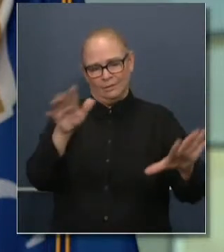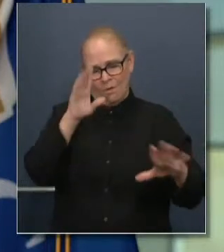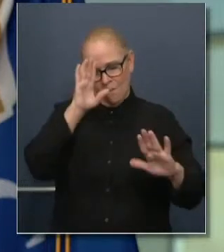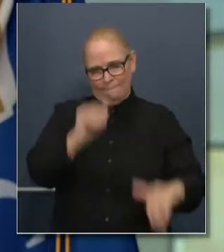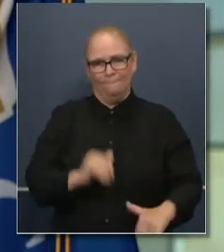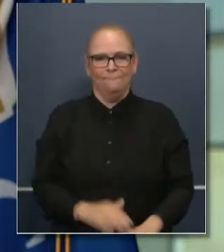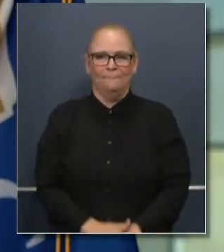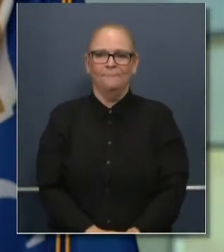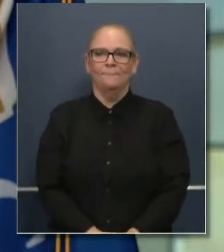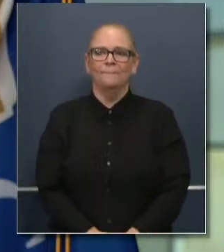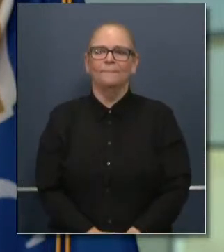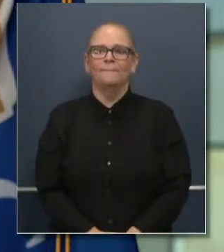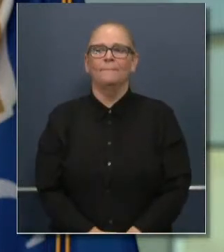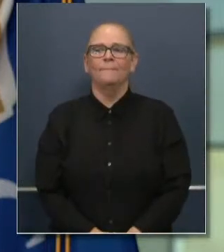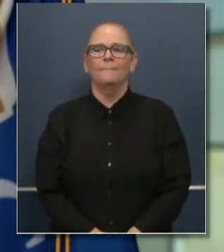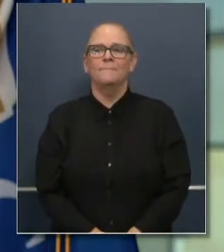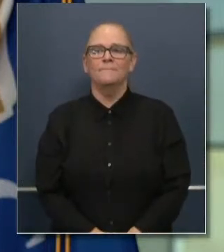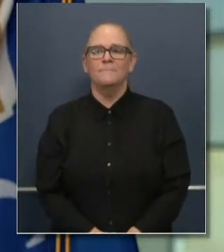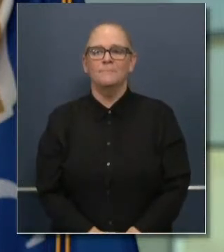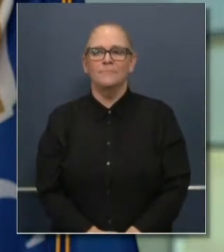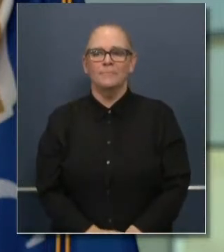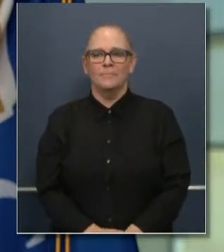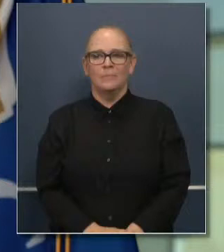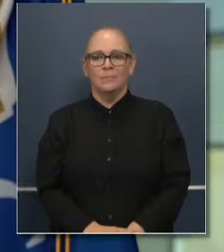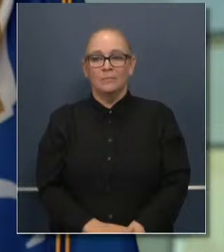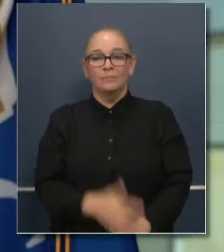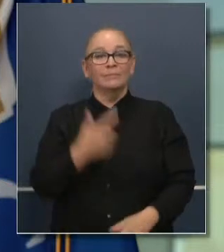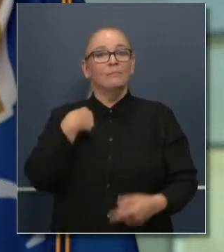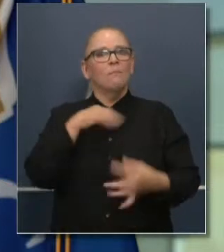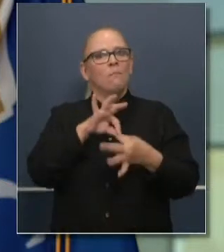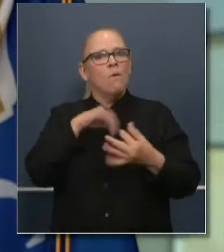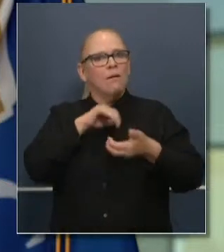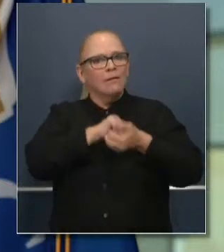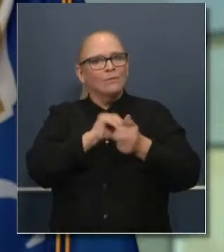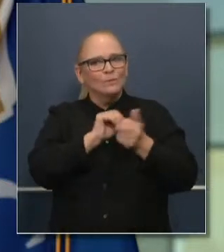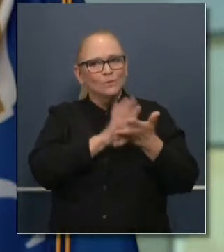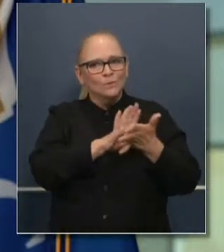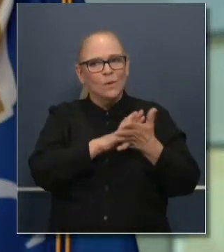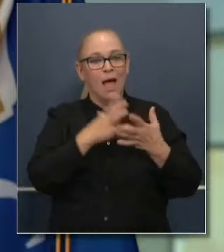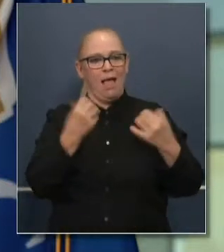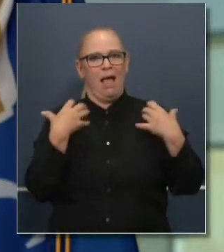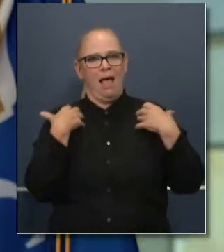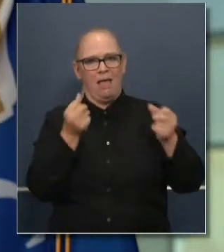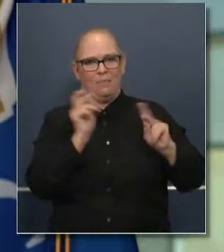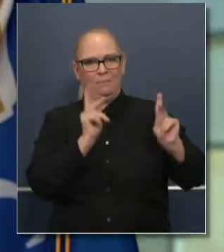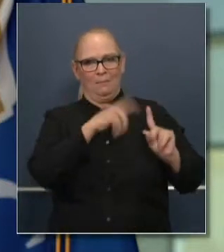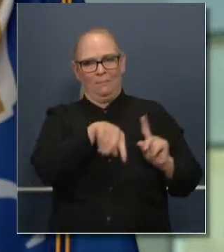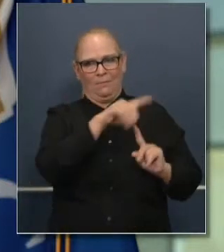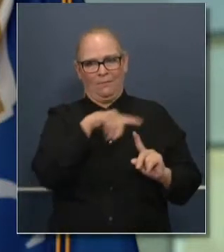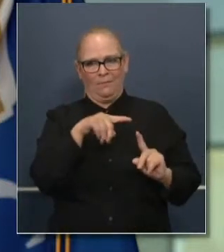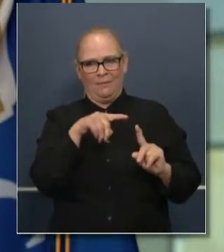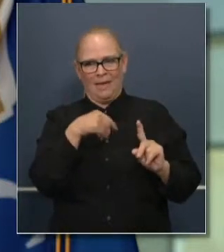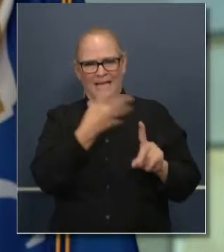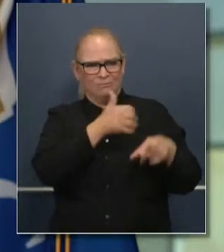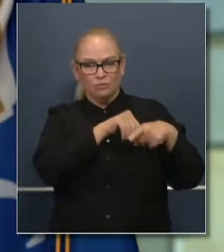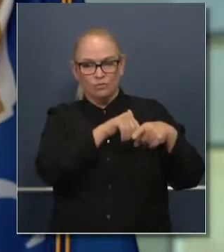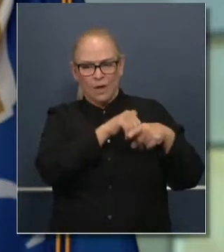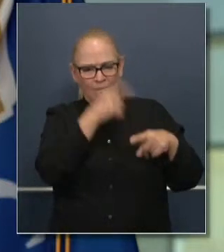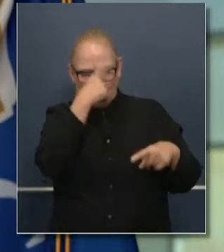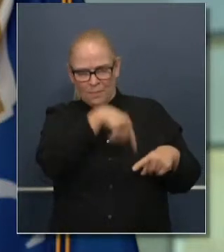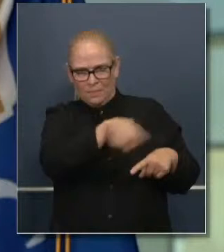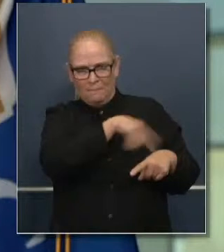the school districts in partnership with local health officials these same contact tracers. We have a new database system. We've